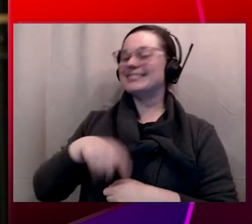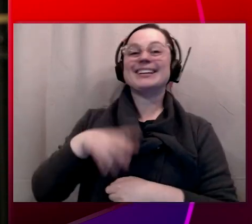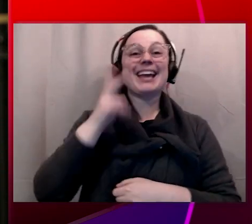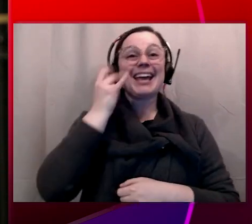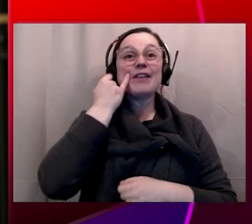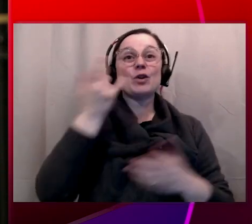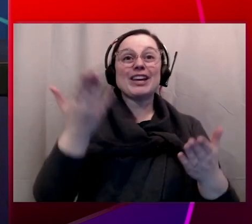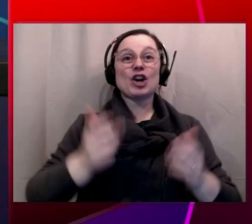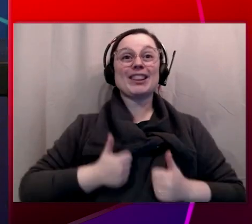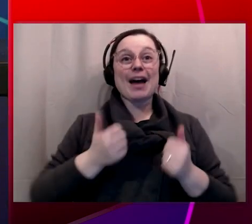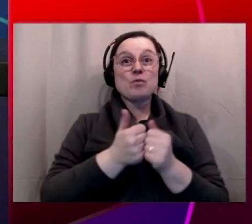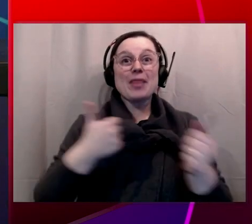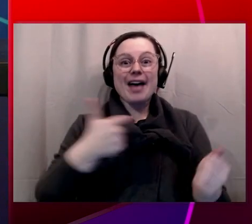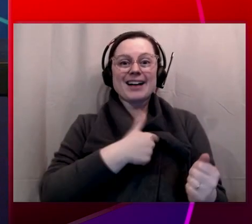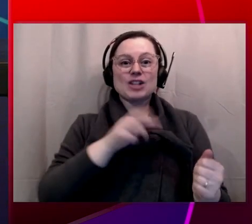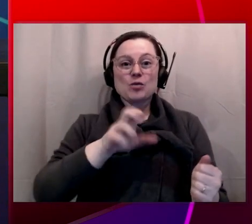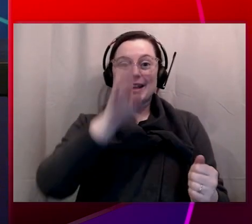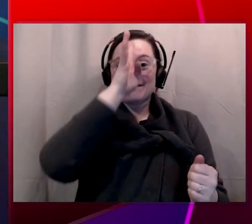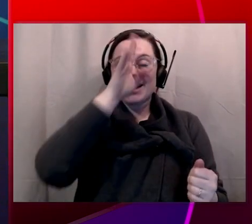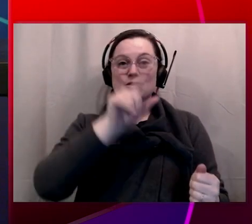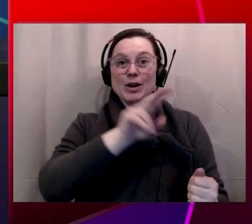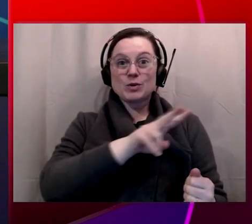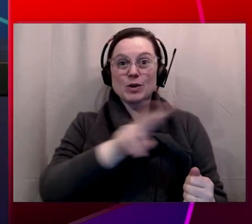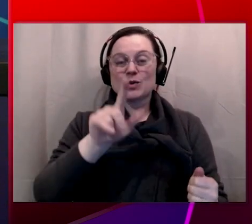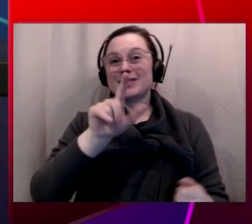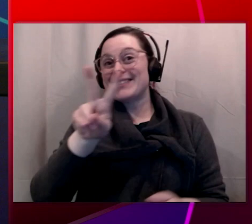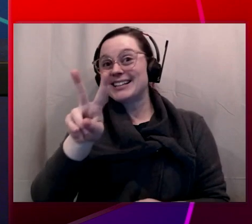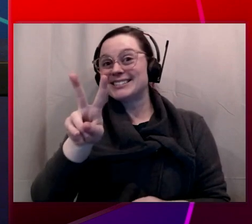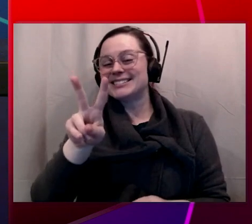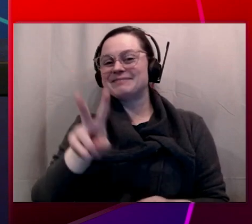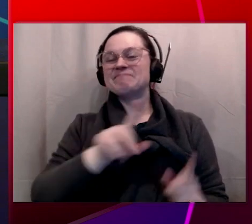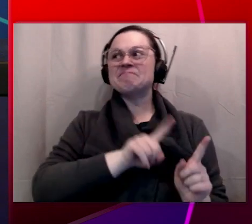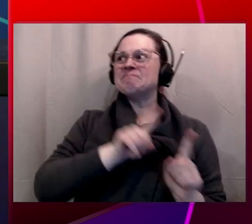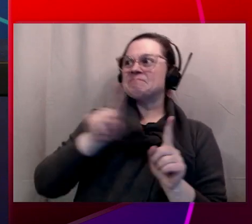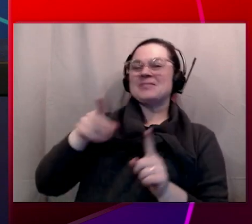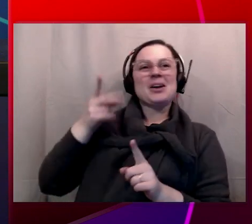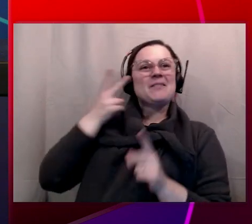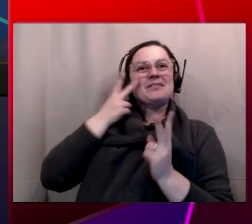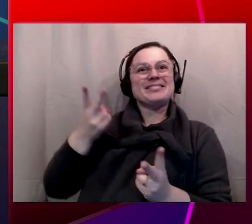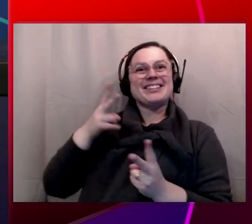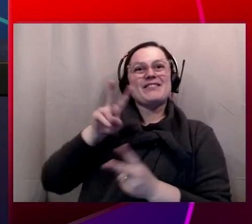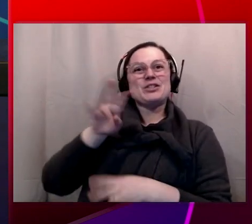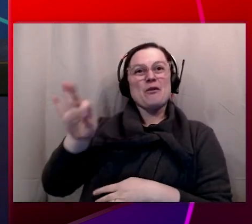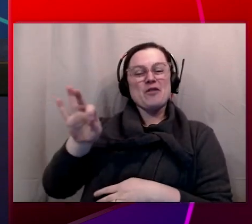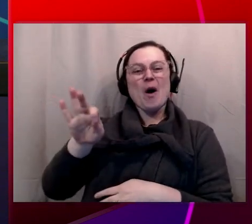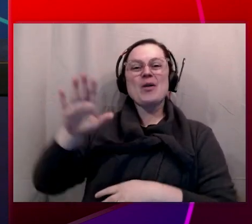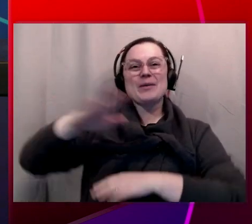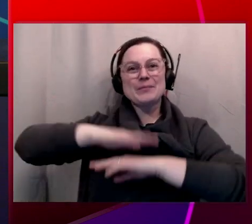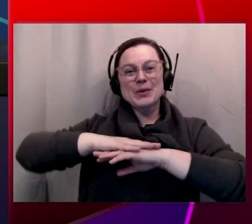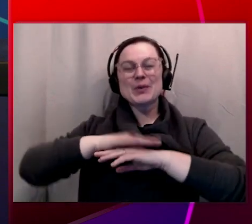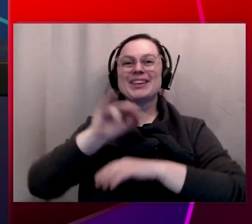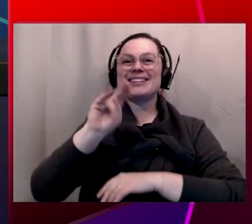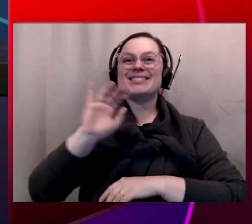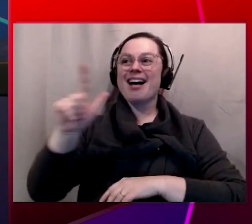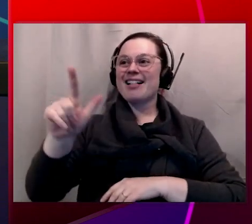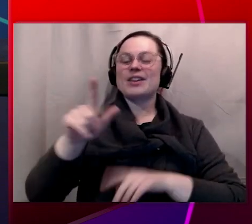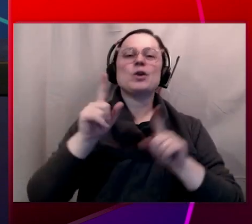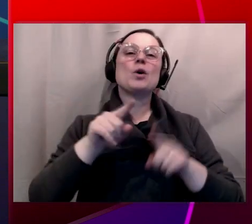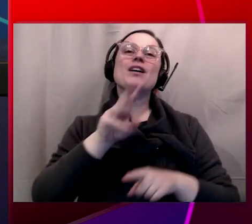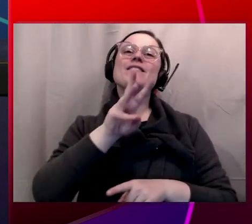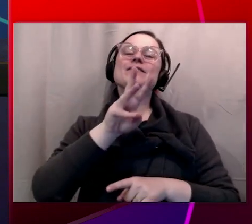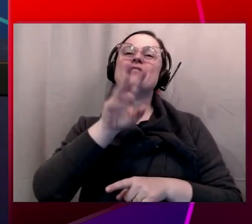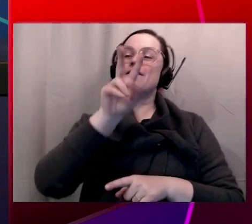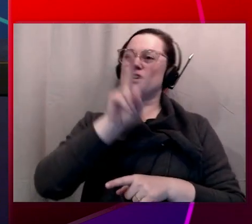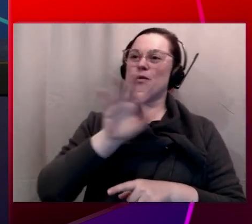at reInvent 2022 in Las Vegas, go ahead and check out Virtual Flow, check out Intel, go to virtualflow.com